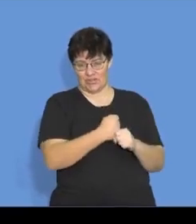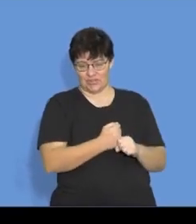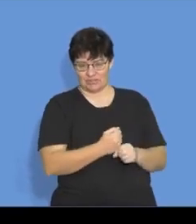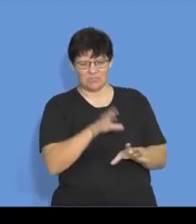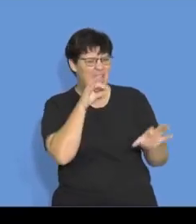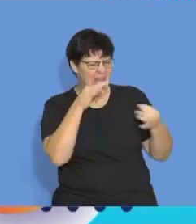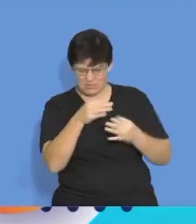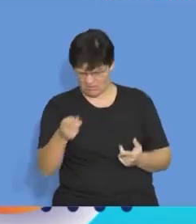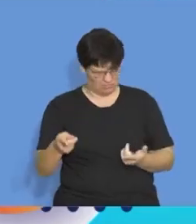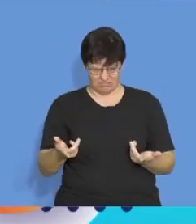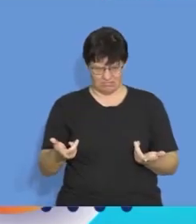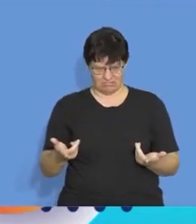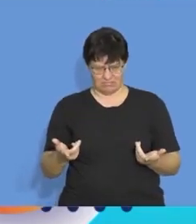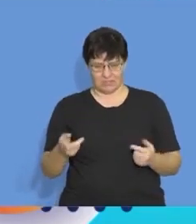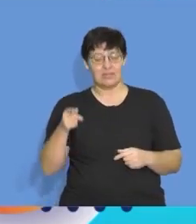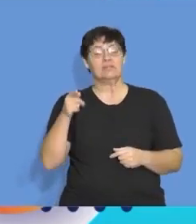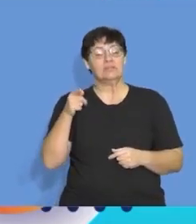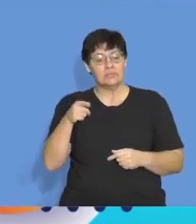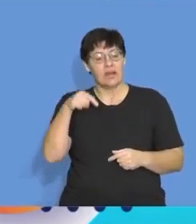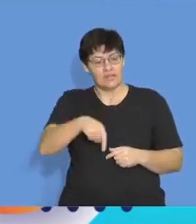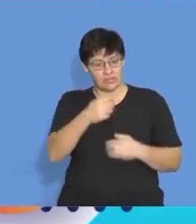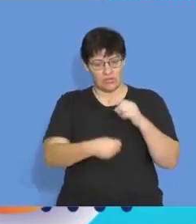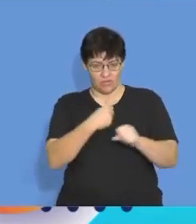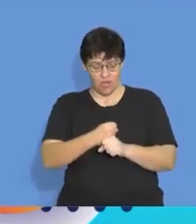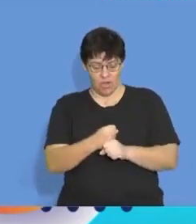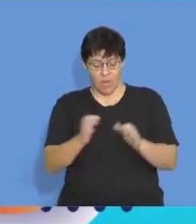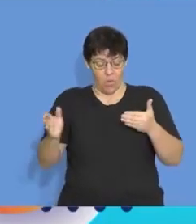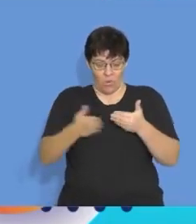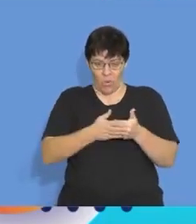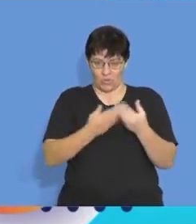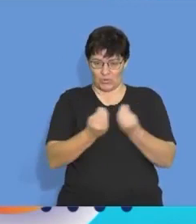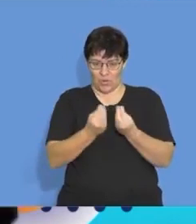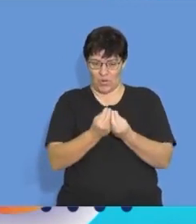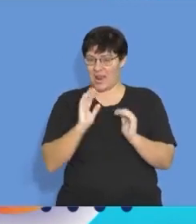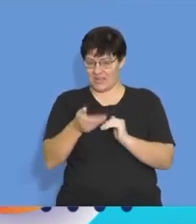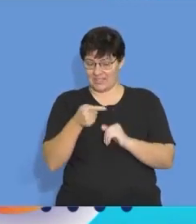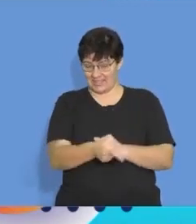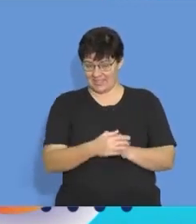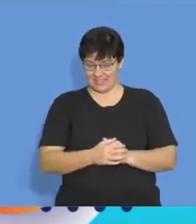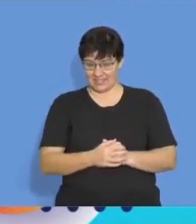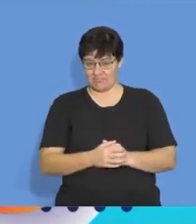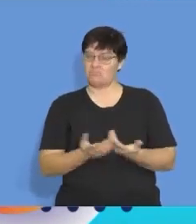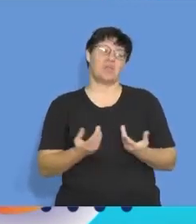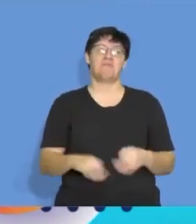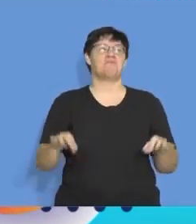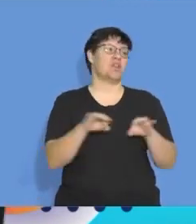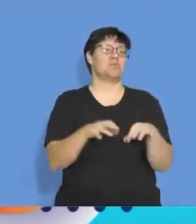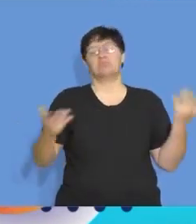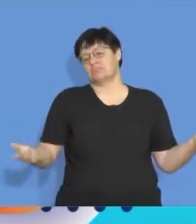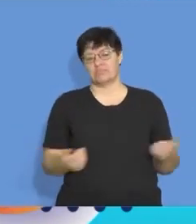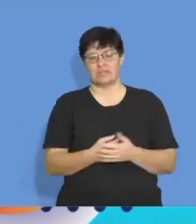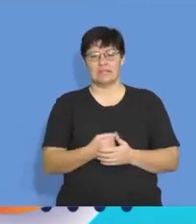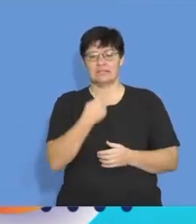explain. This year's closing stock, right? If you take a value, let's give it a value and